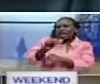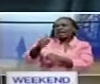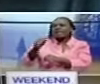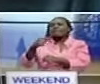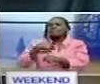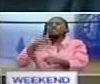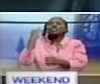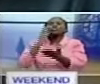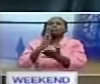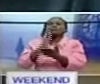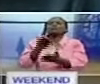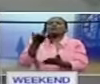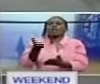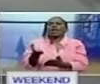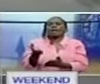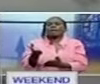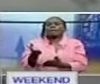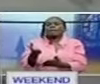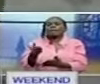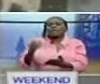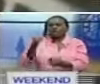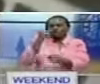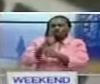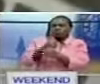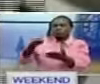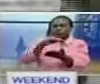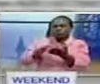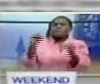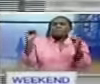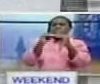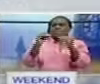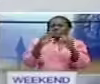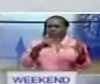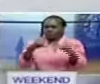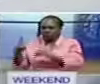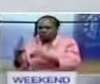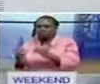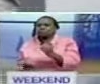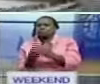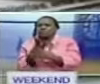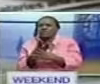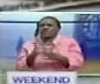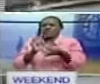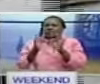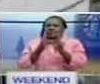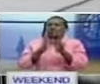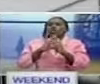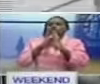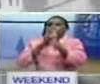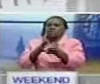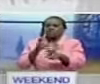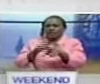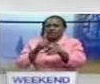language actually disappears. Job Center took Susan to meet the man who interpreted election results during the last